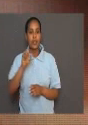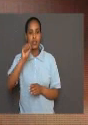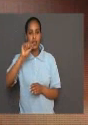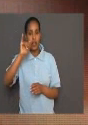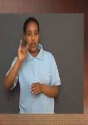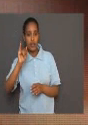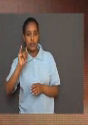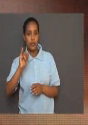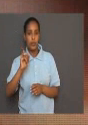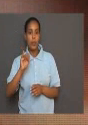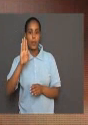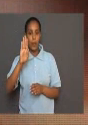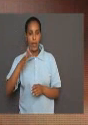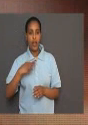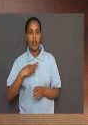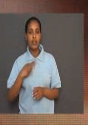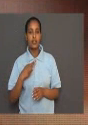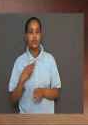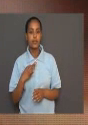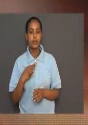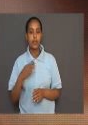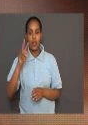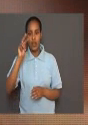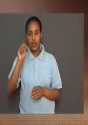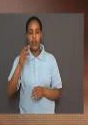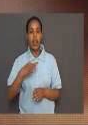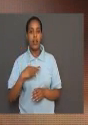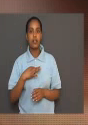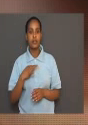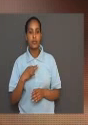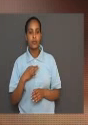silicone, bakelite, nylon,